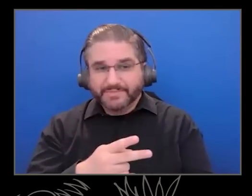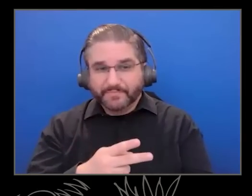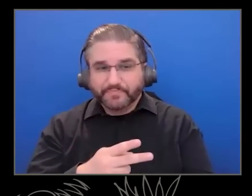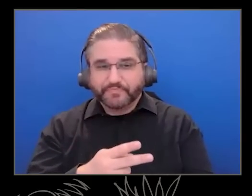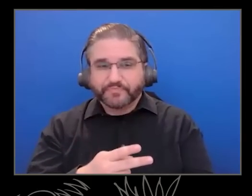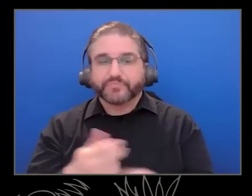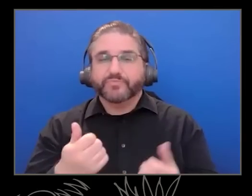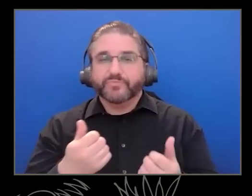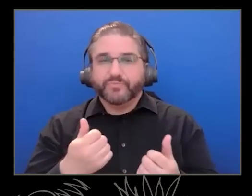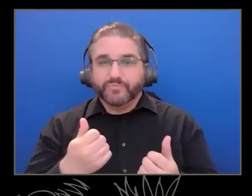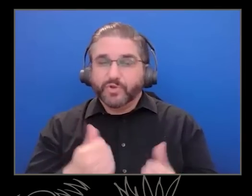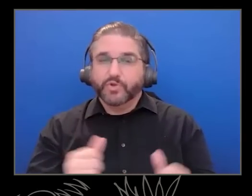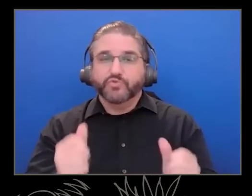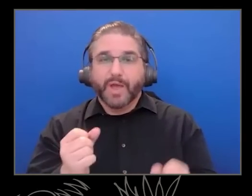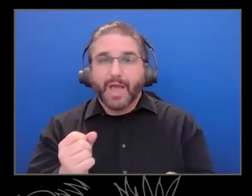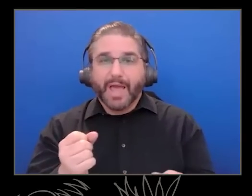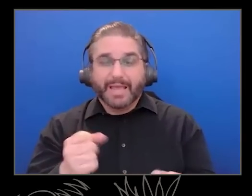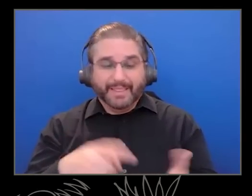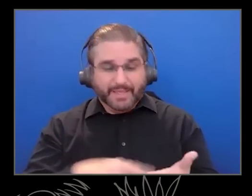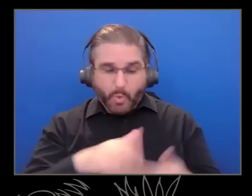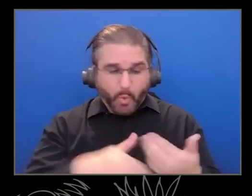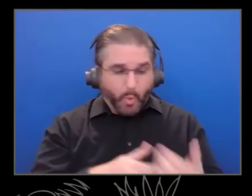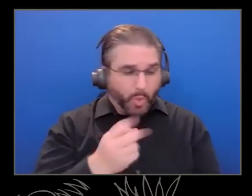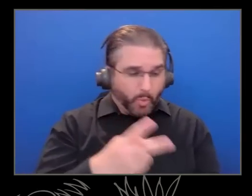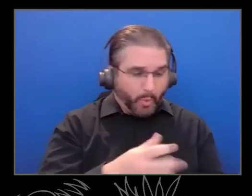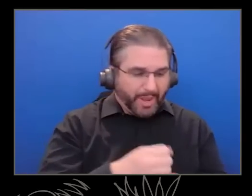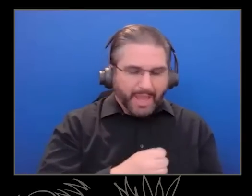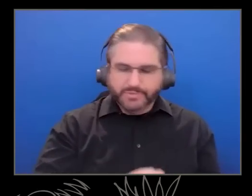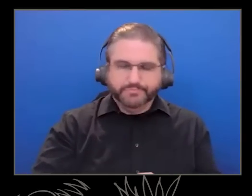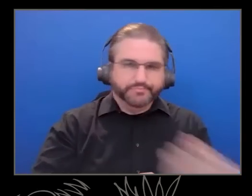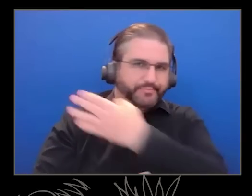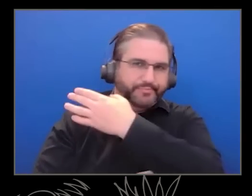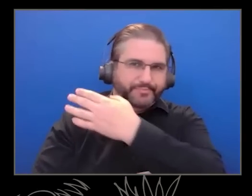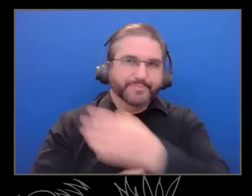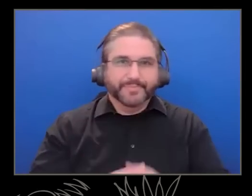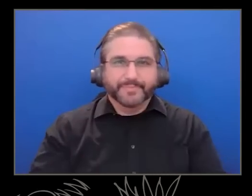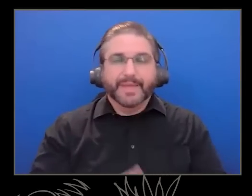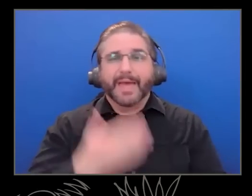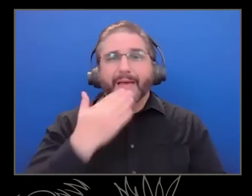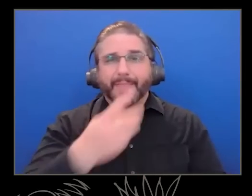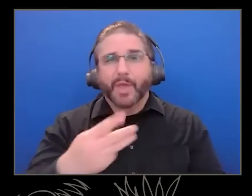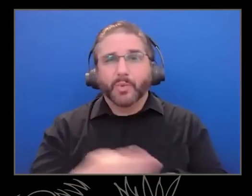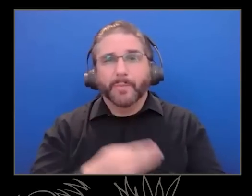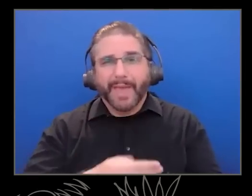And ultimately, throw try-catch in the bin. Thank you, Miami.